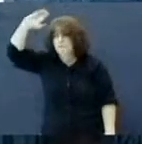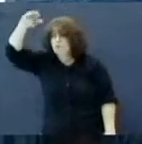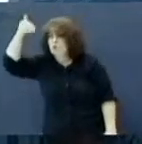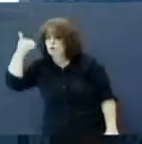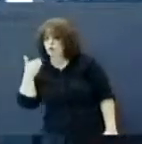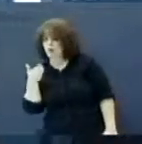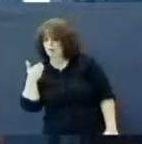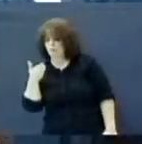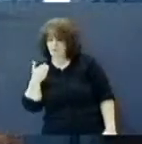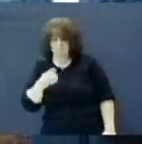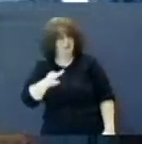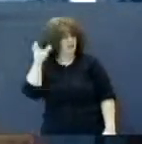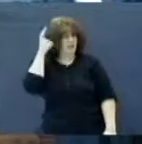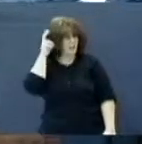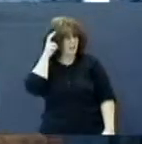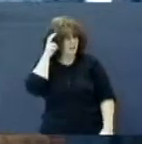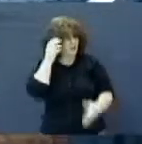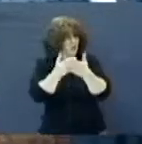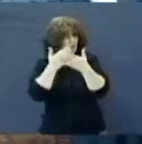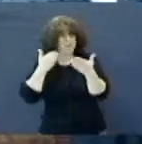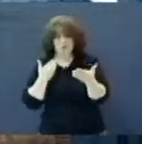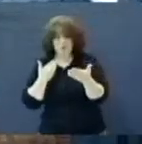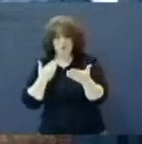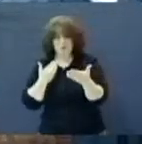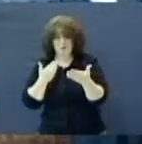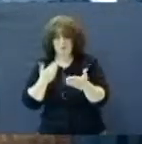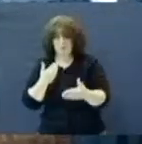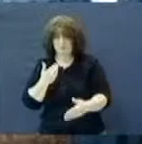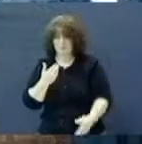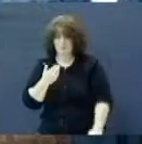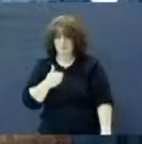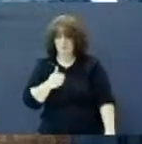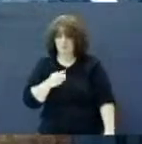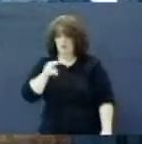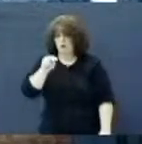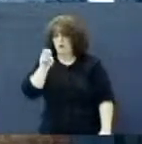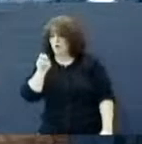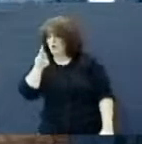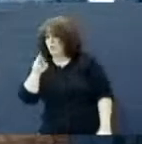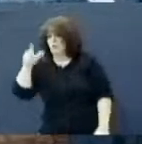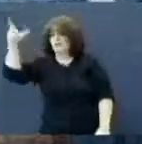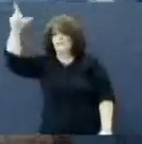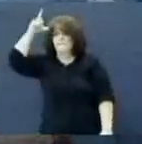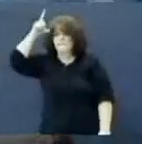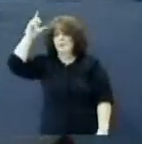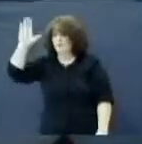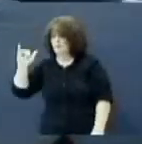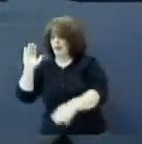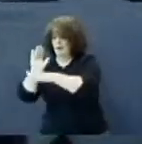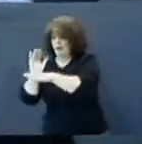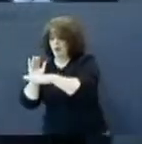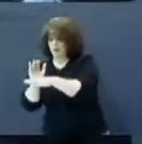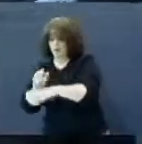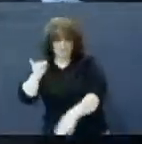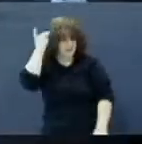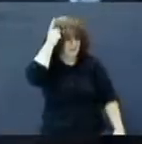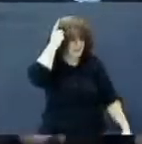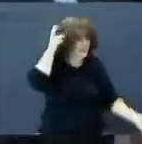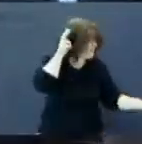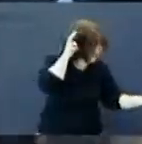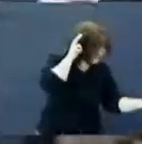You ever heard that phrase, Paul? No, the moon by night. You ever heard a day? I never thought about